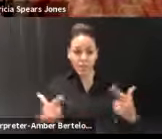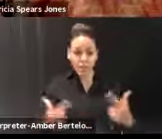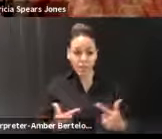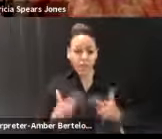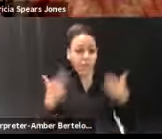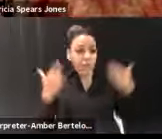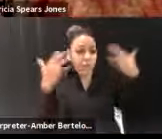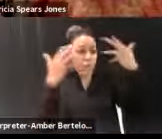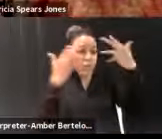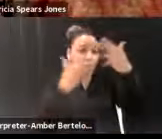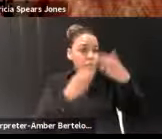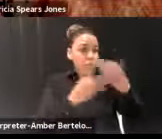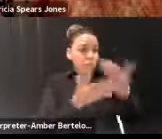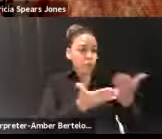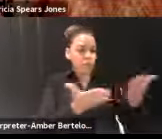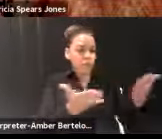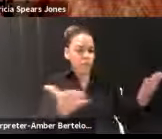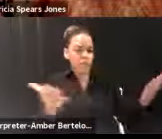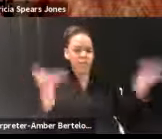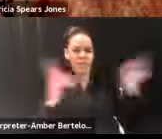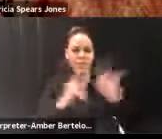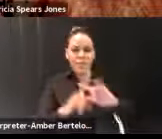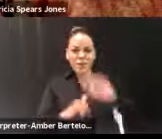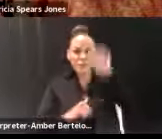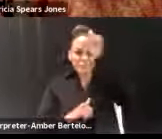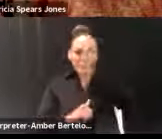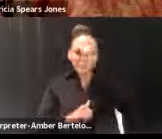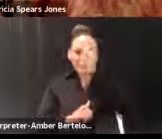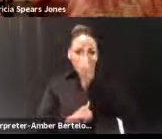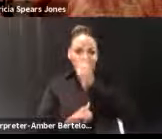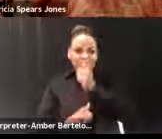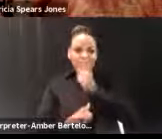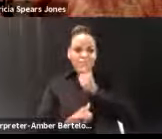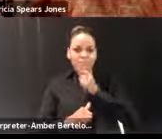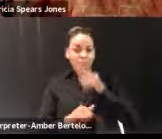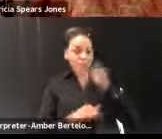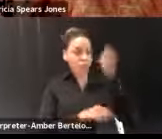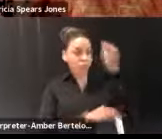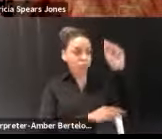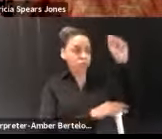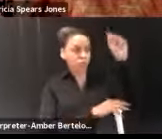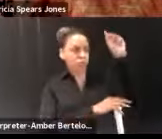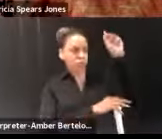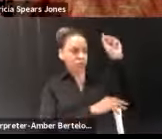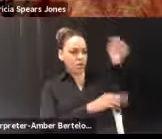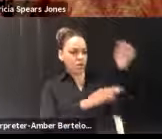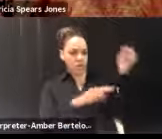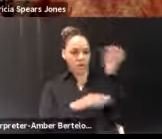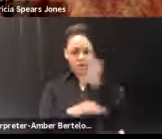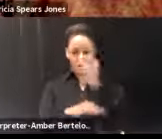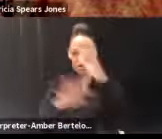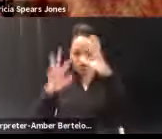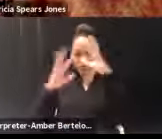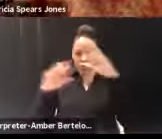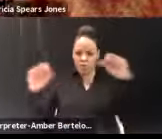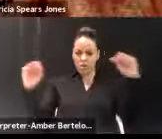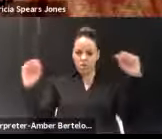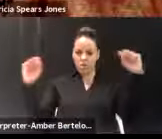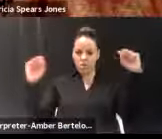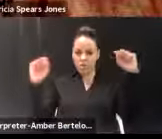where yesterday's rebel is today's president, and greed cowers the hurt children